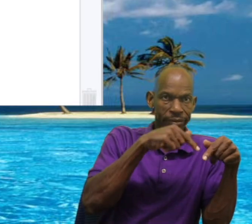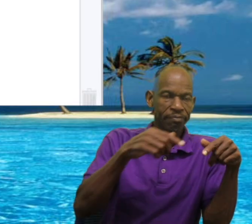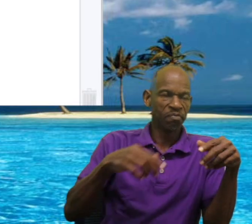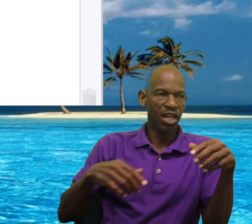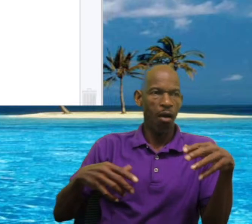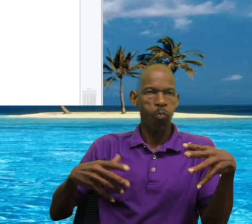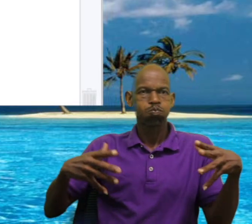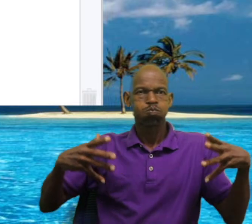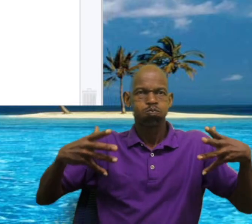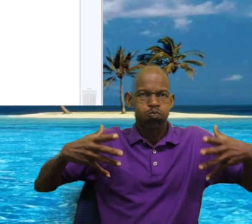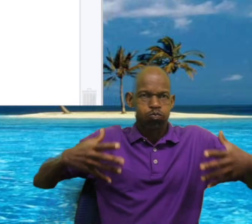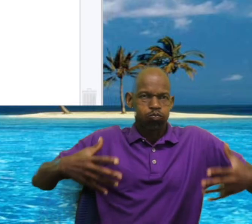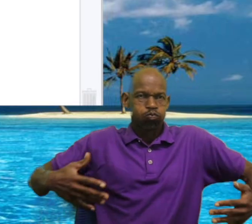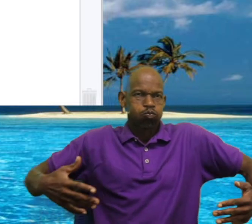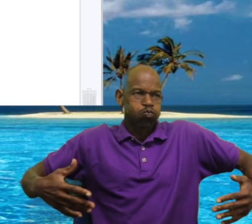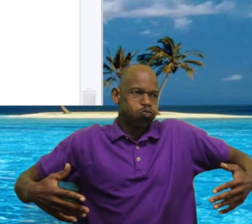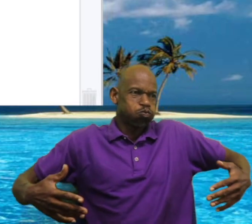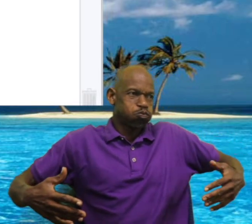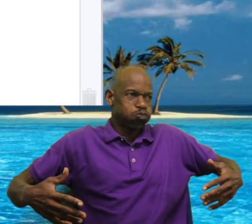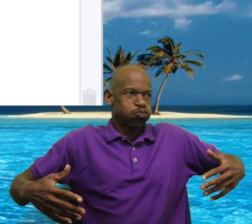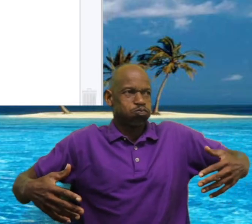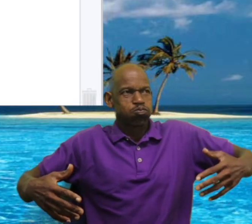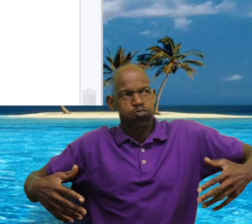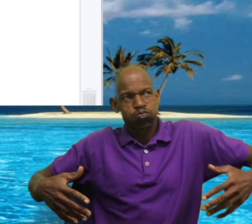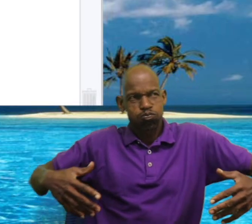The opposite of fat is thin.